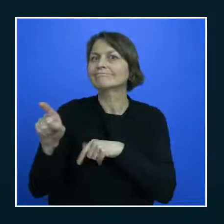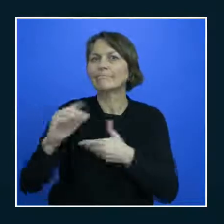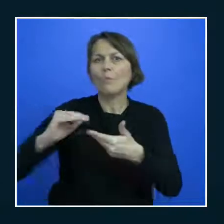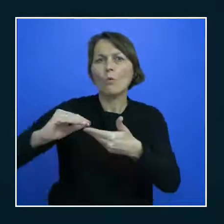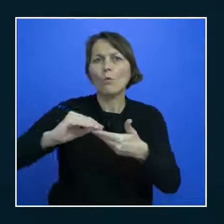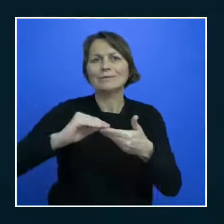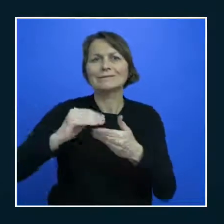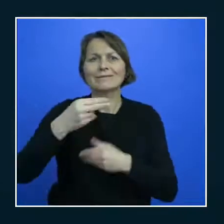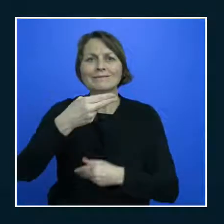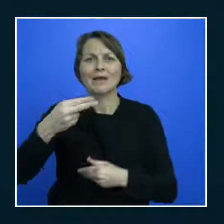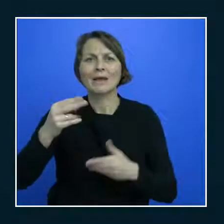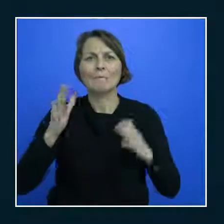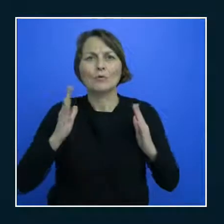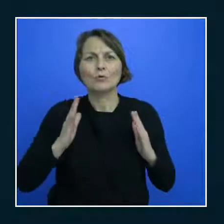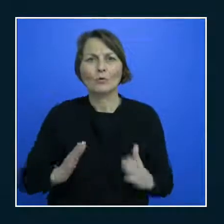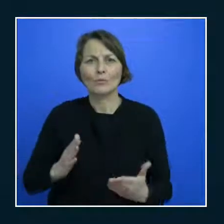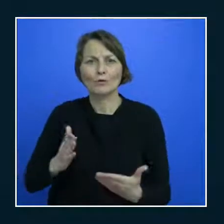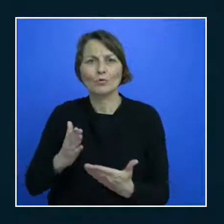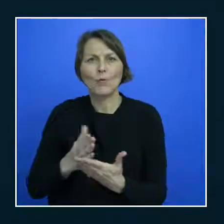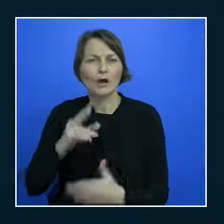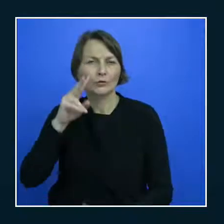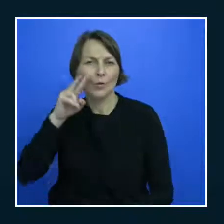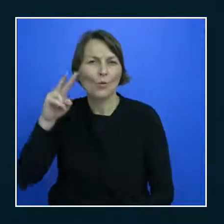So check out the schedule at